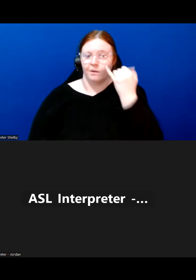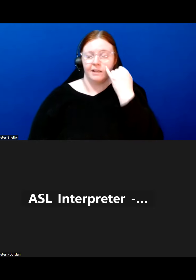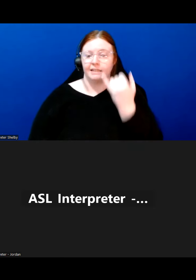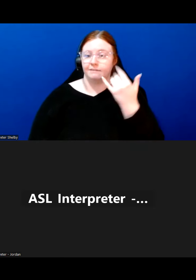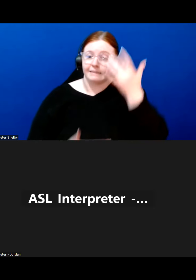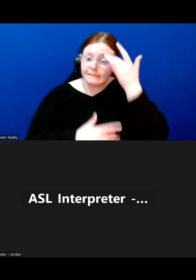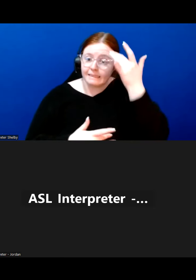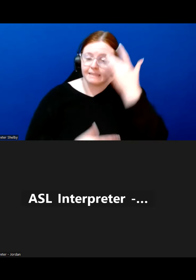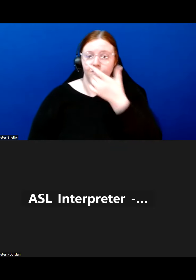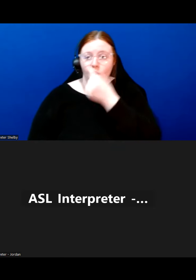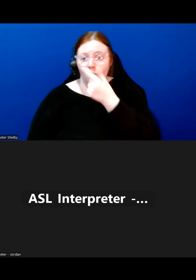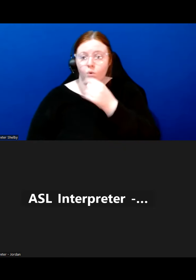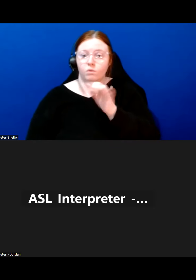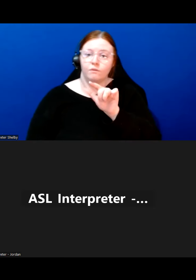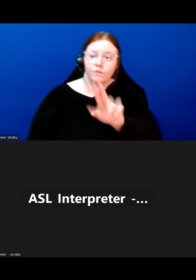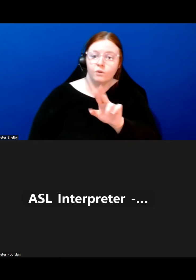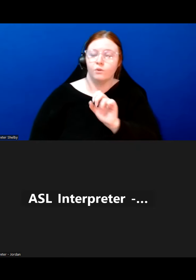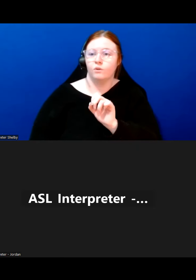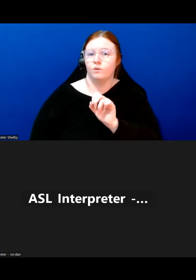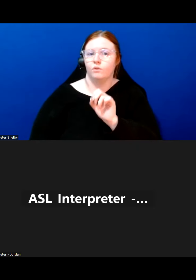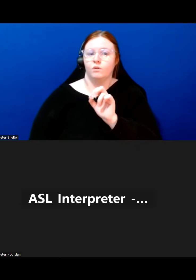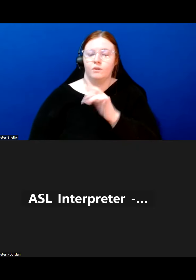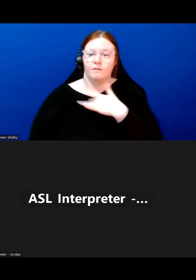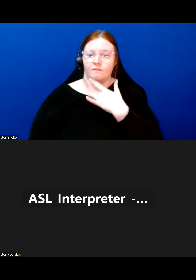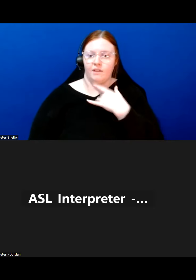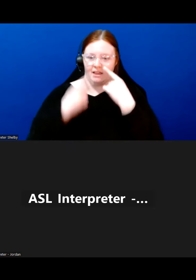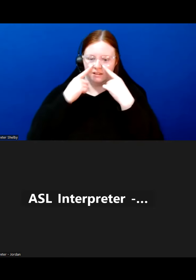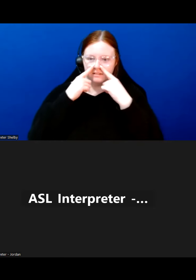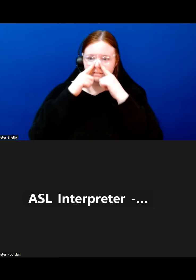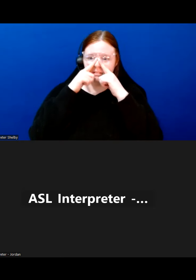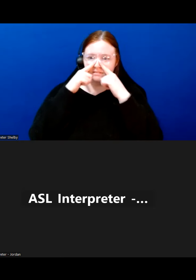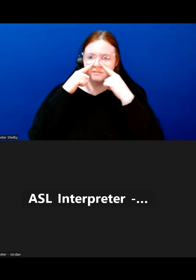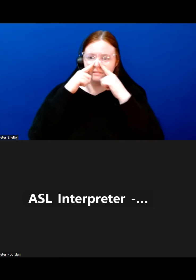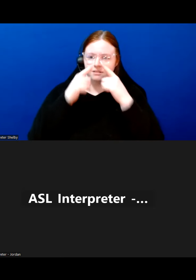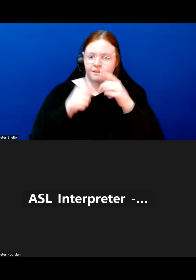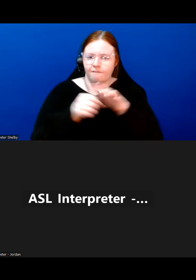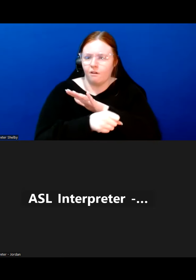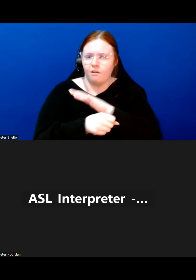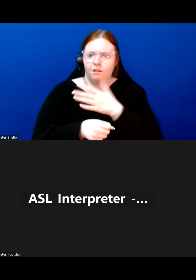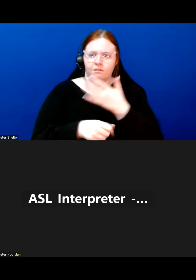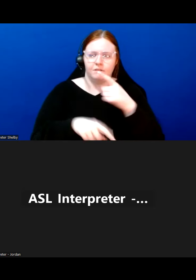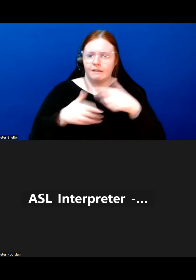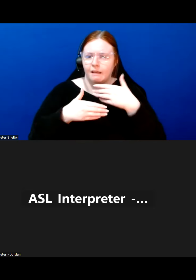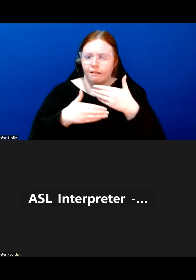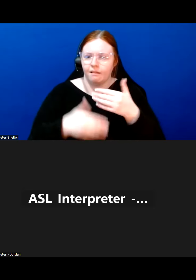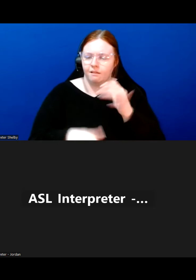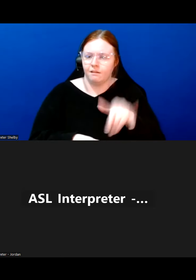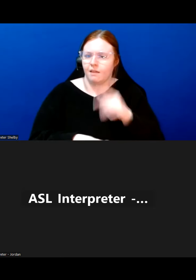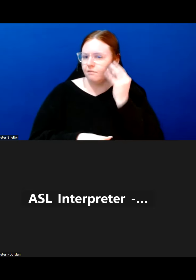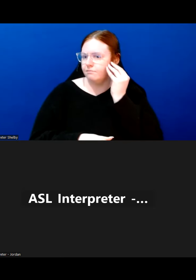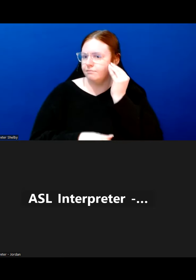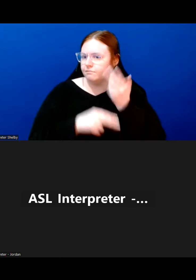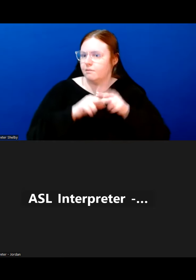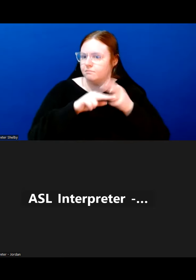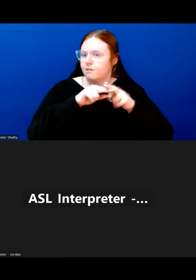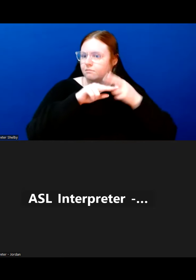flu, and you do have some congestion that builds up in behind your ear. And that can certainly affect, if